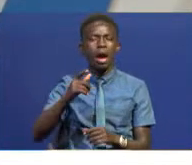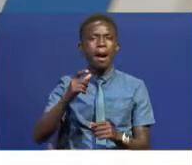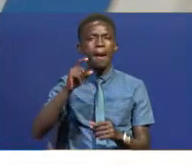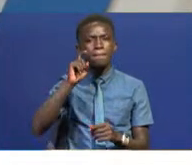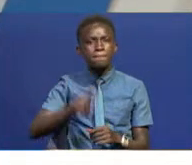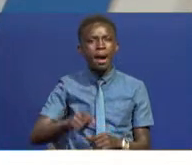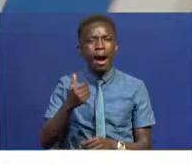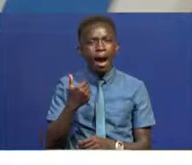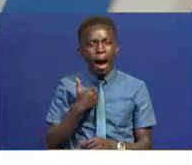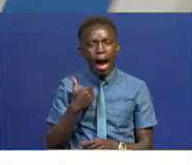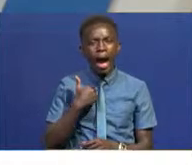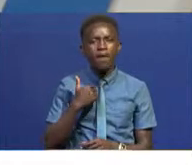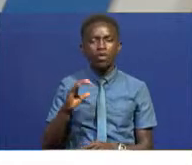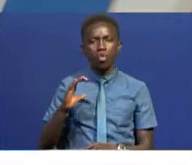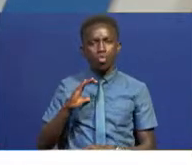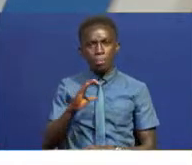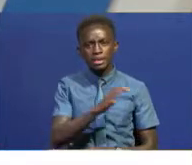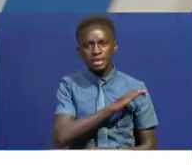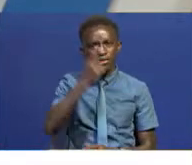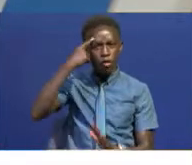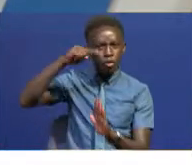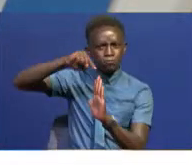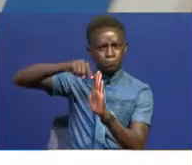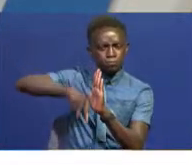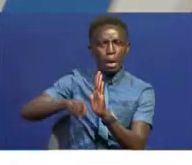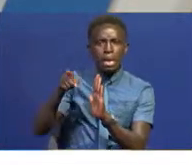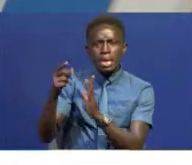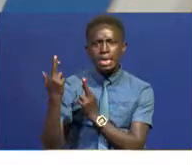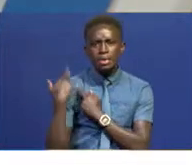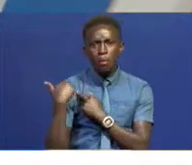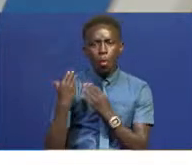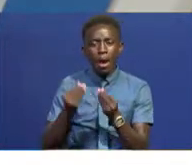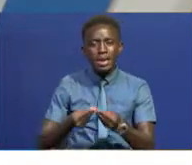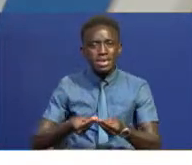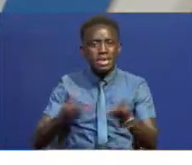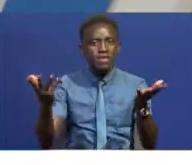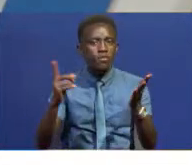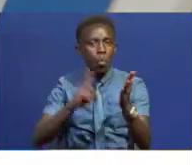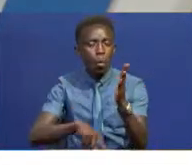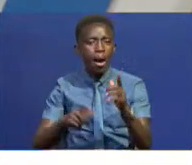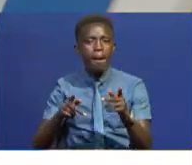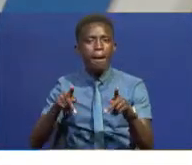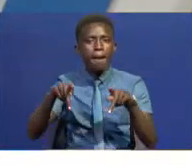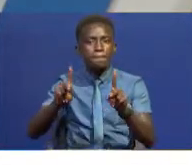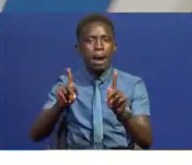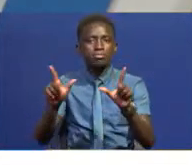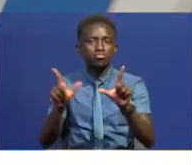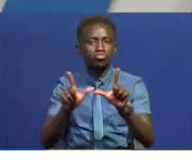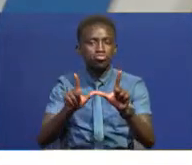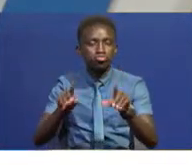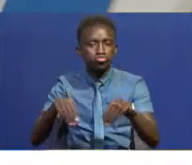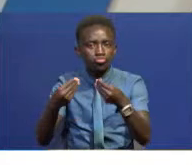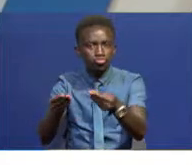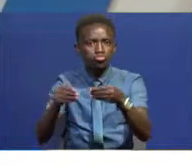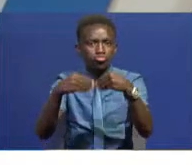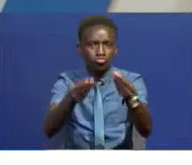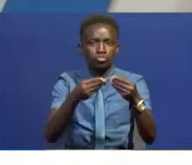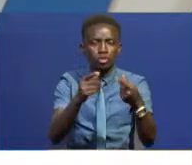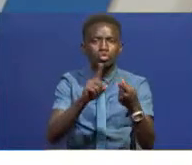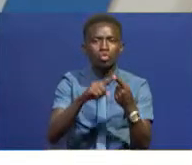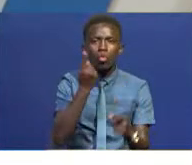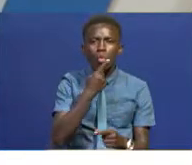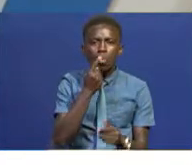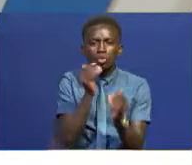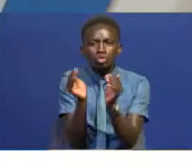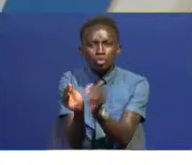to give permits or mining permits or prospecting permits to the artisanals within